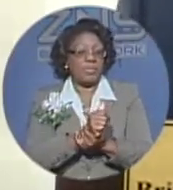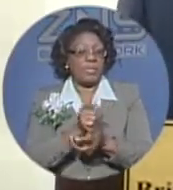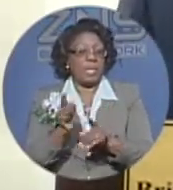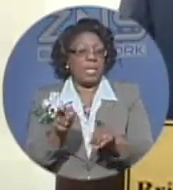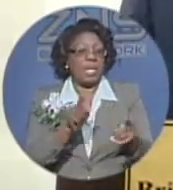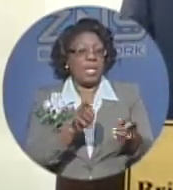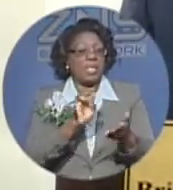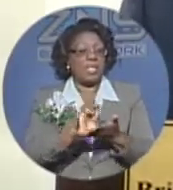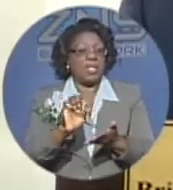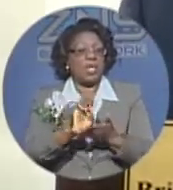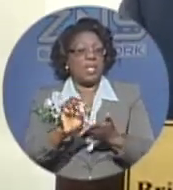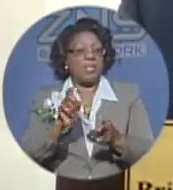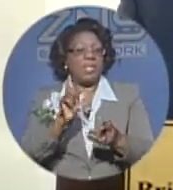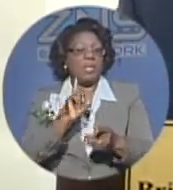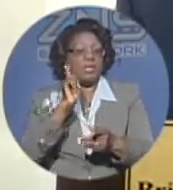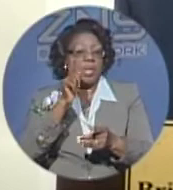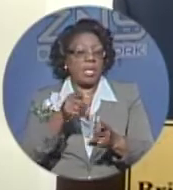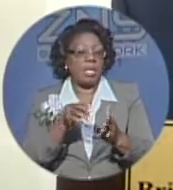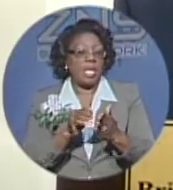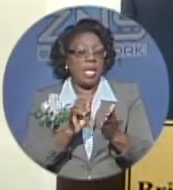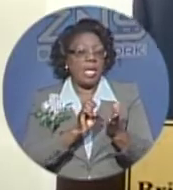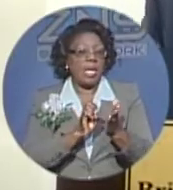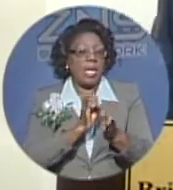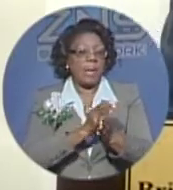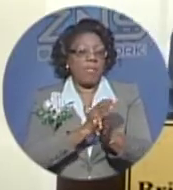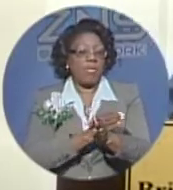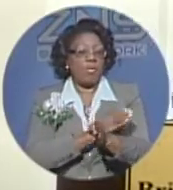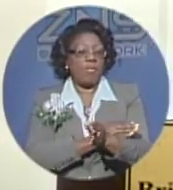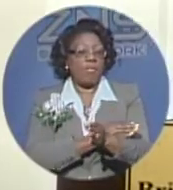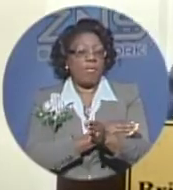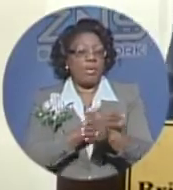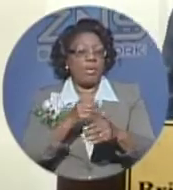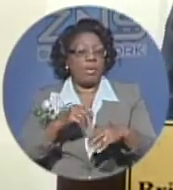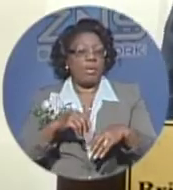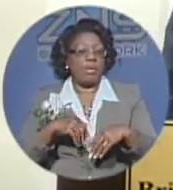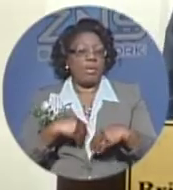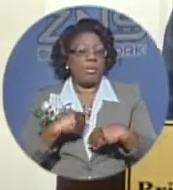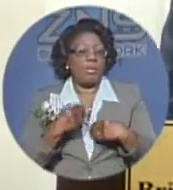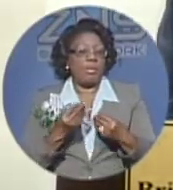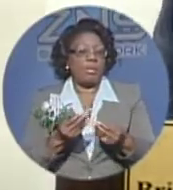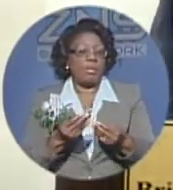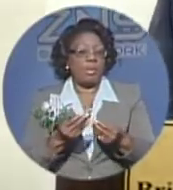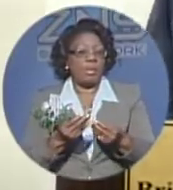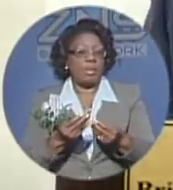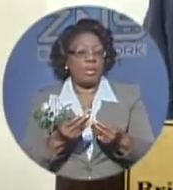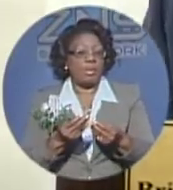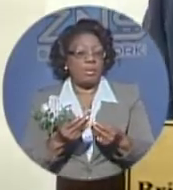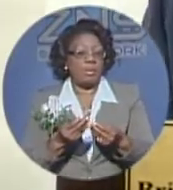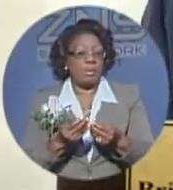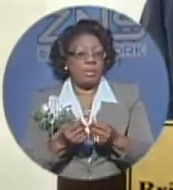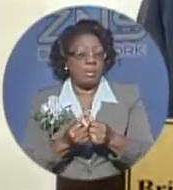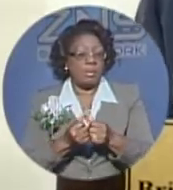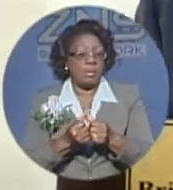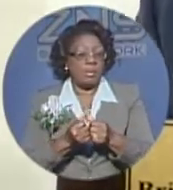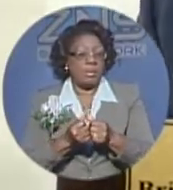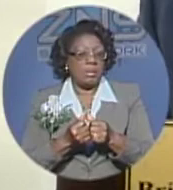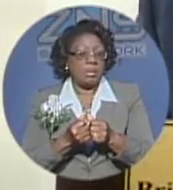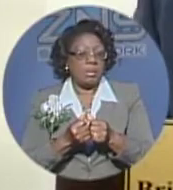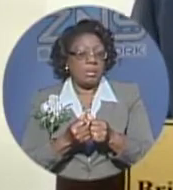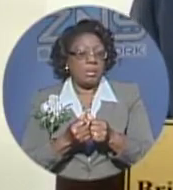the economy continues to improve, the need for skilled, experienced individuals will become even greater than it is